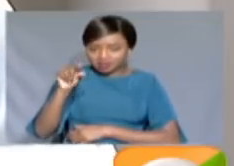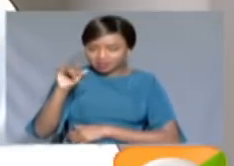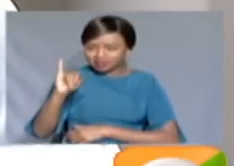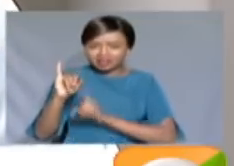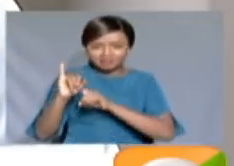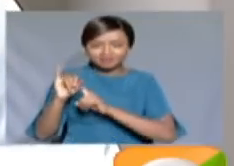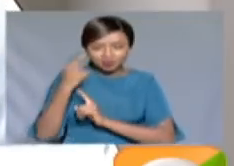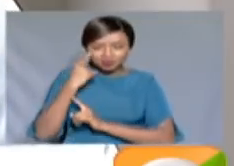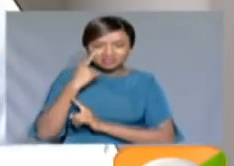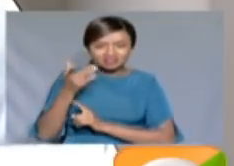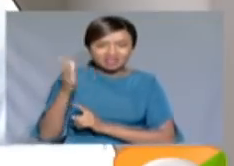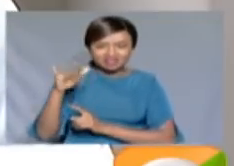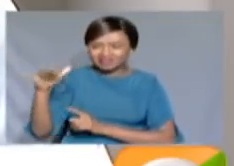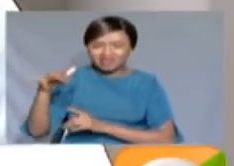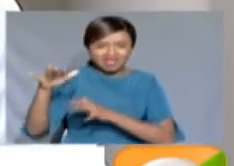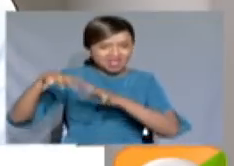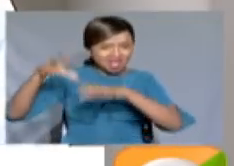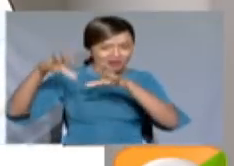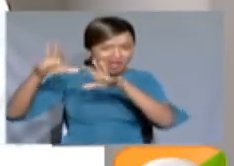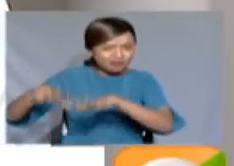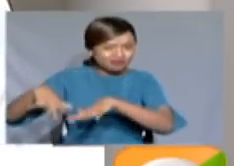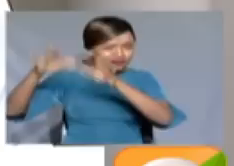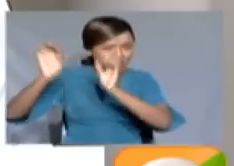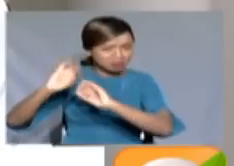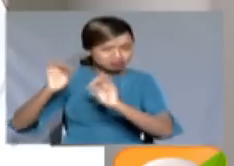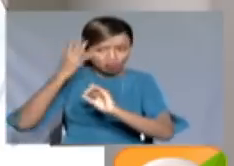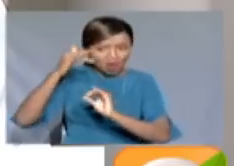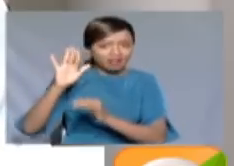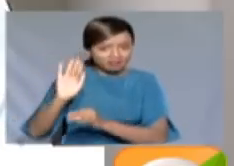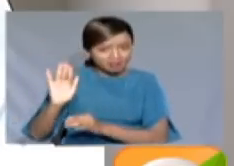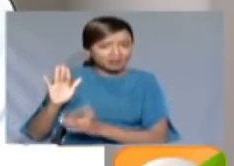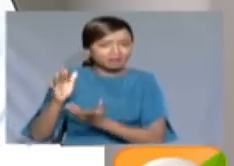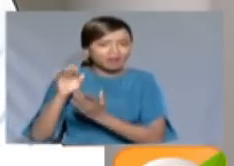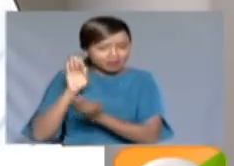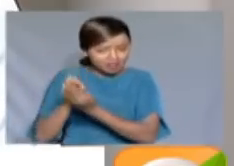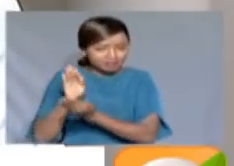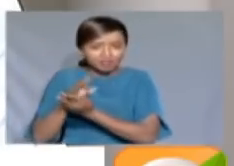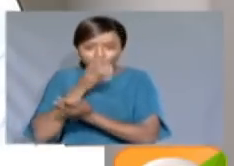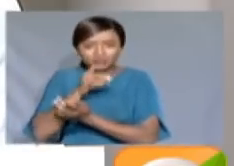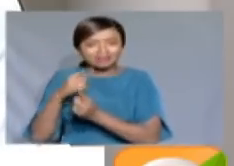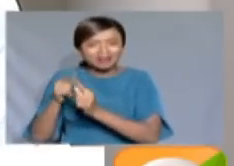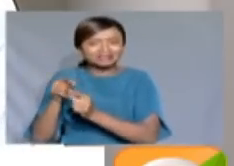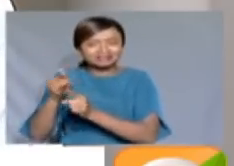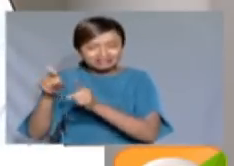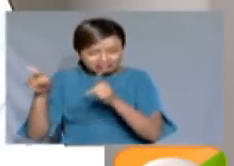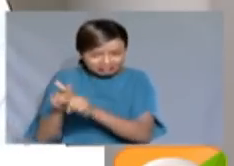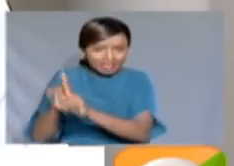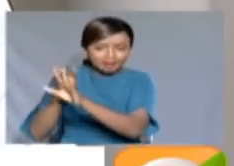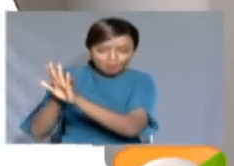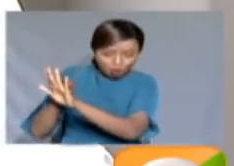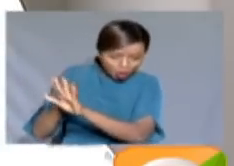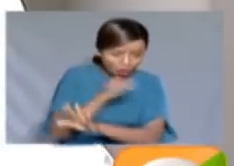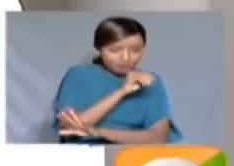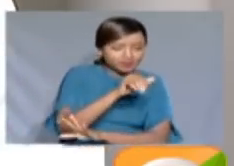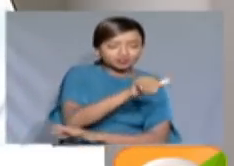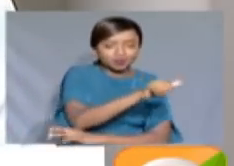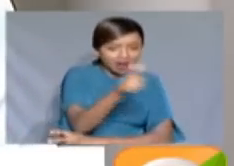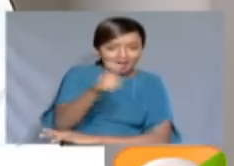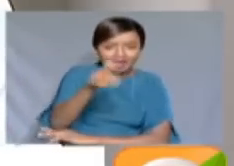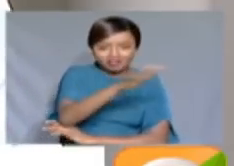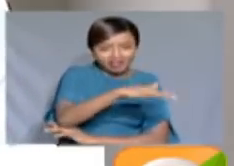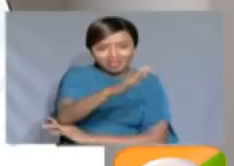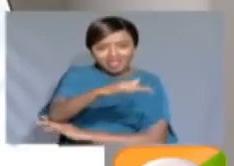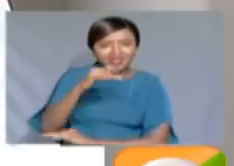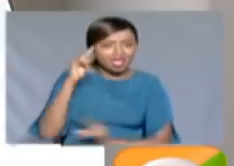damage in Budalangi as we used to. It is a story that needs to be repeated elsewhere, but with particular focus to saving